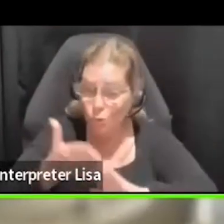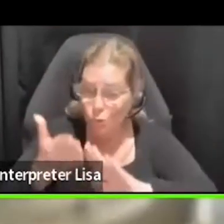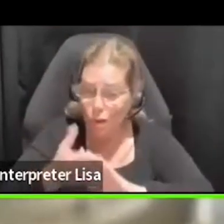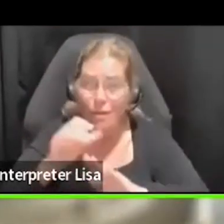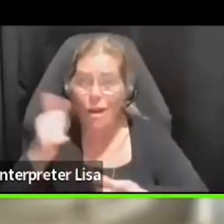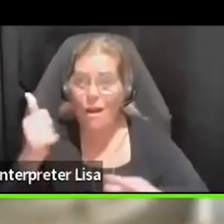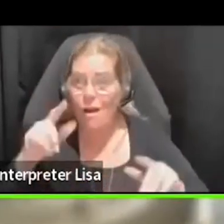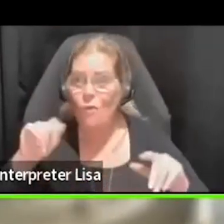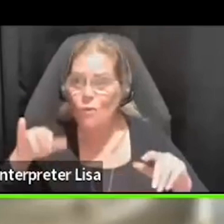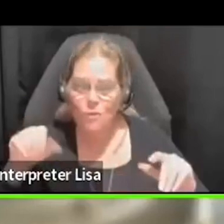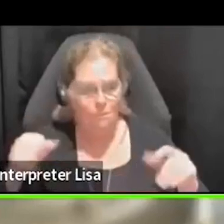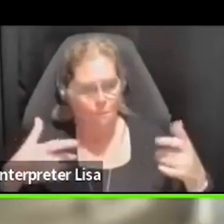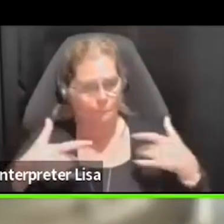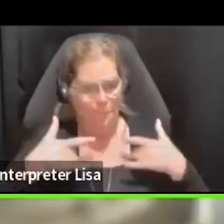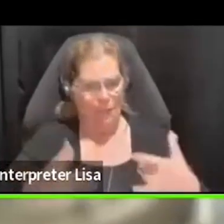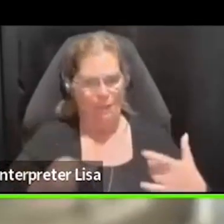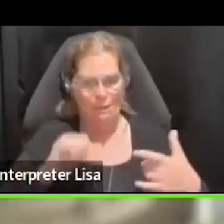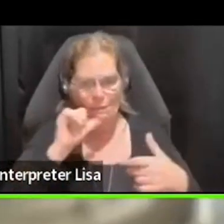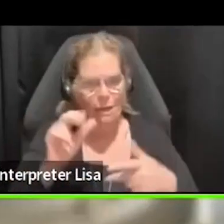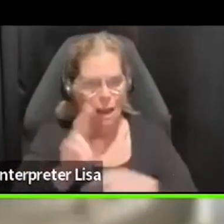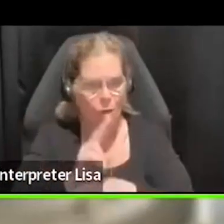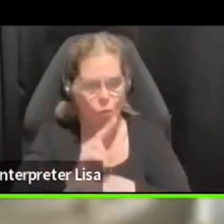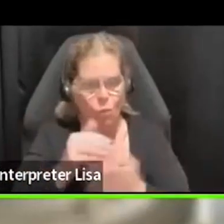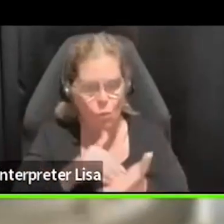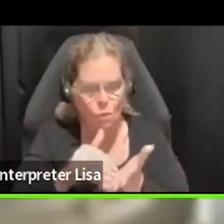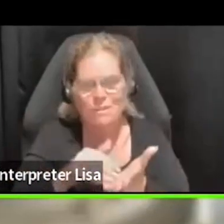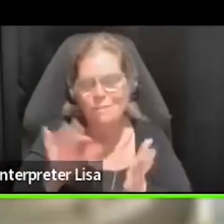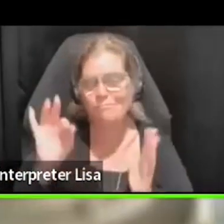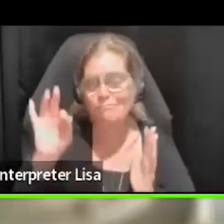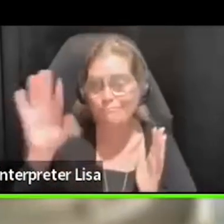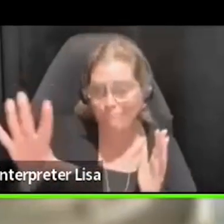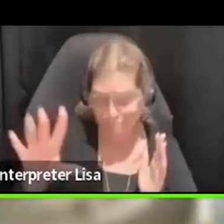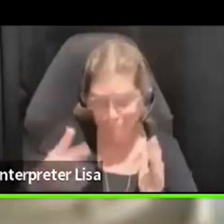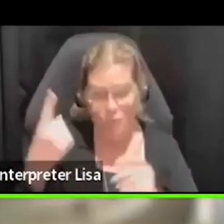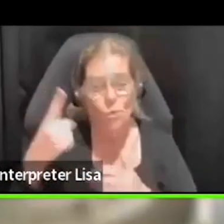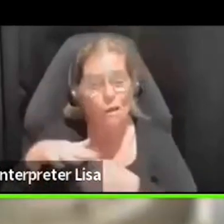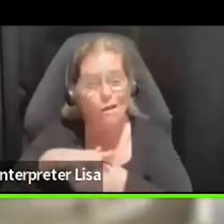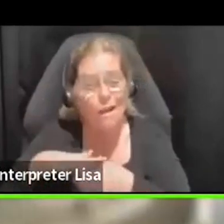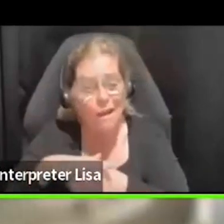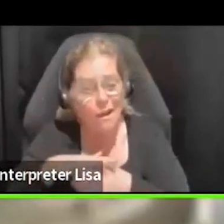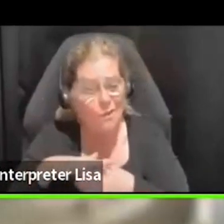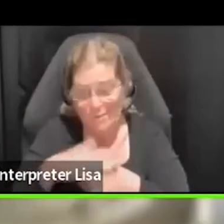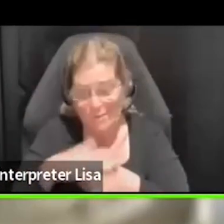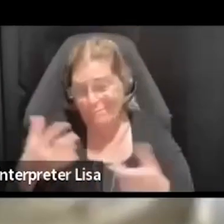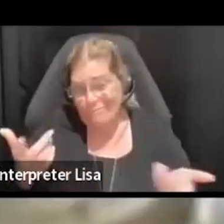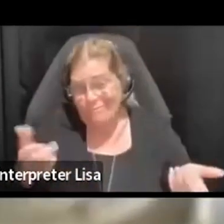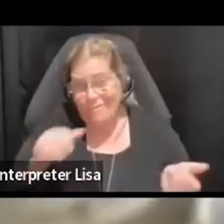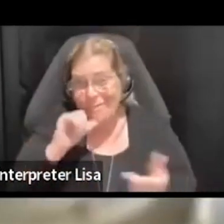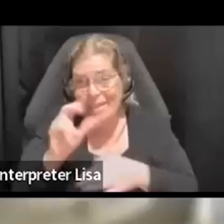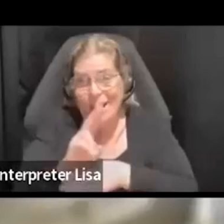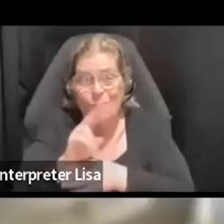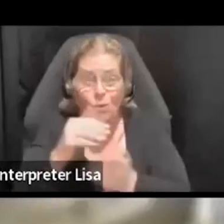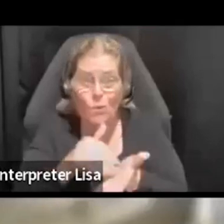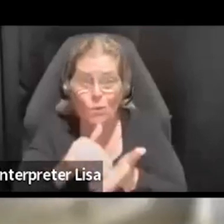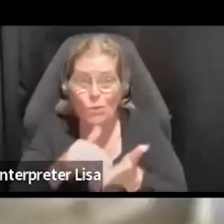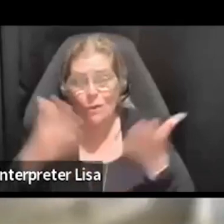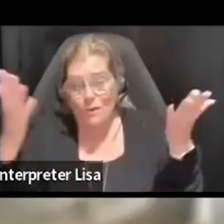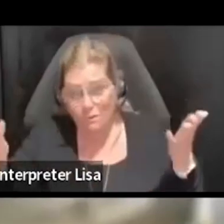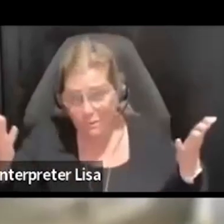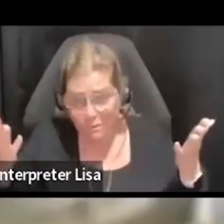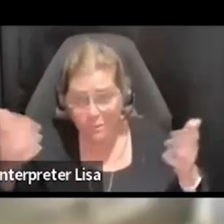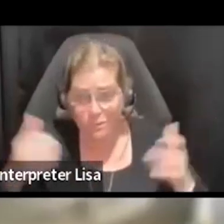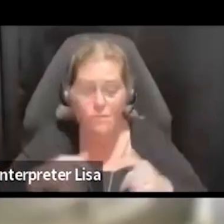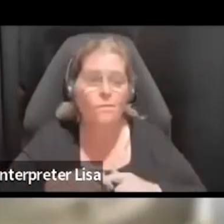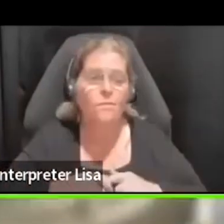that don't get utilized. I would say that would be an area because that's something that we just don't use a lot. But it's